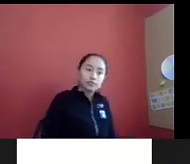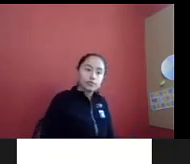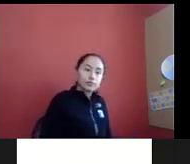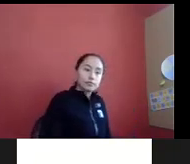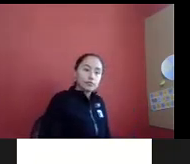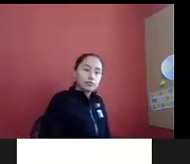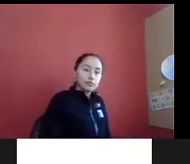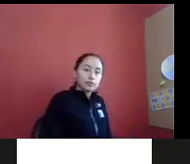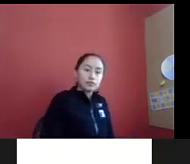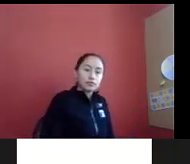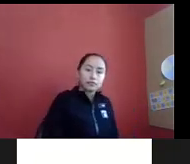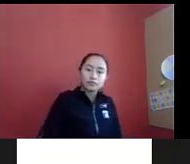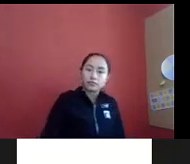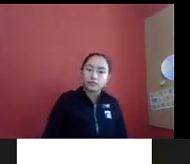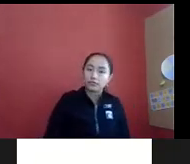Now, let's